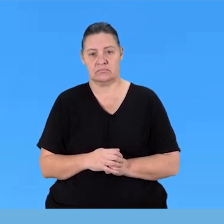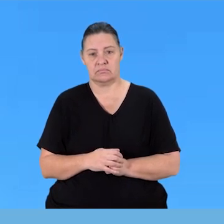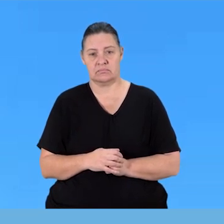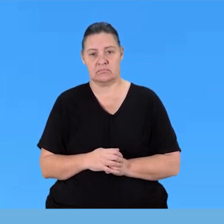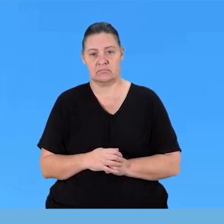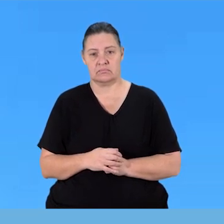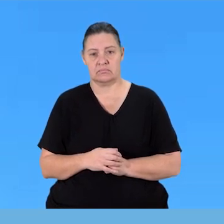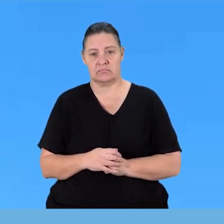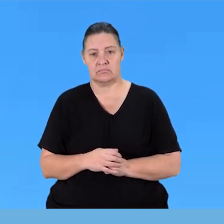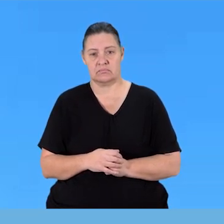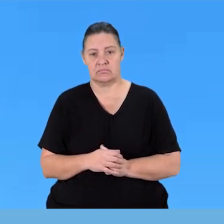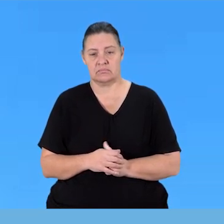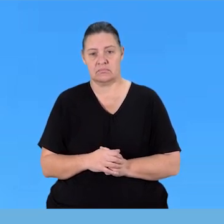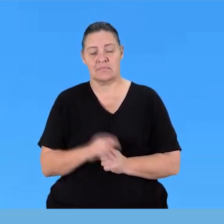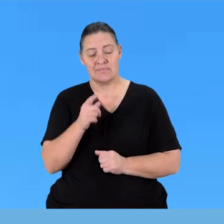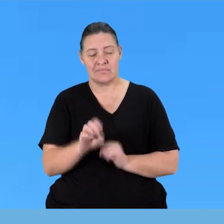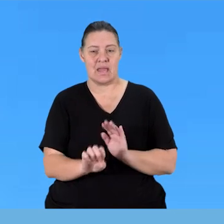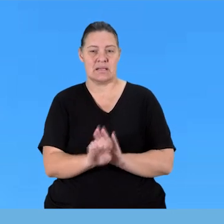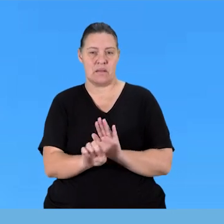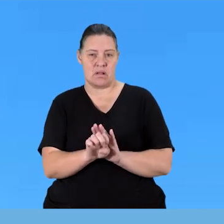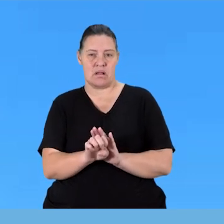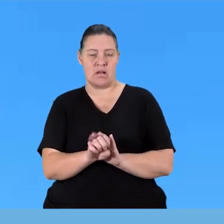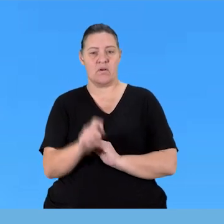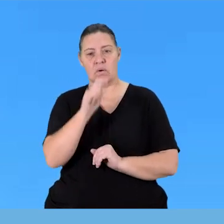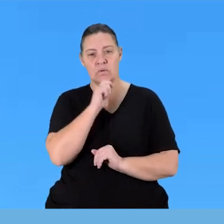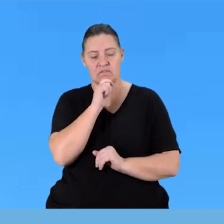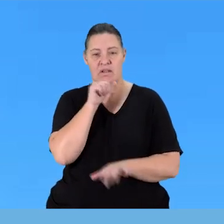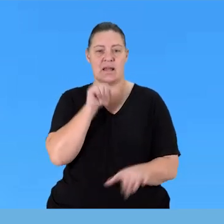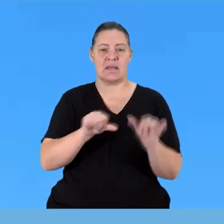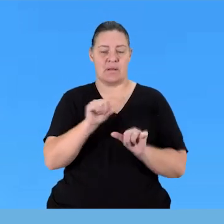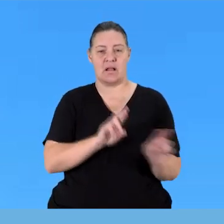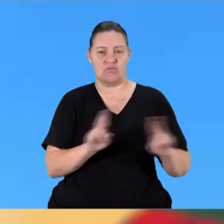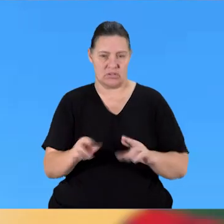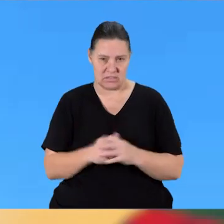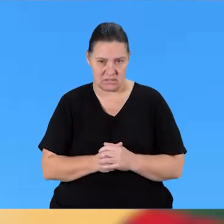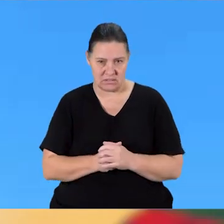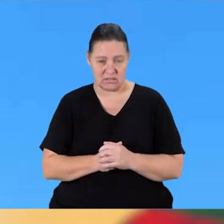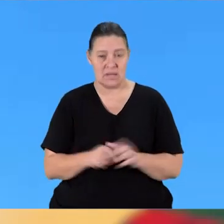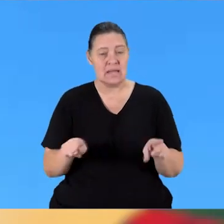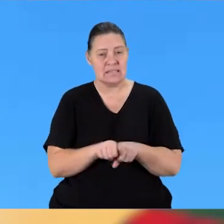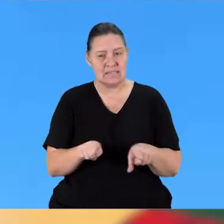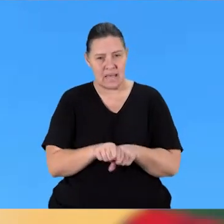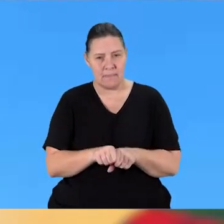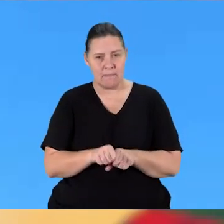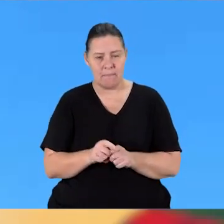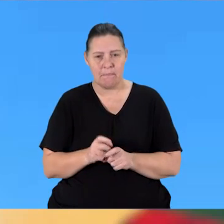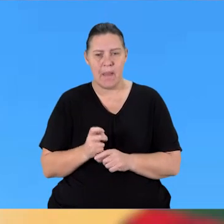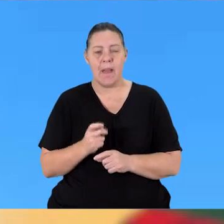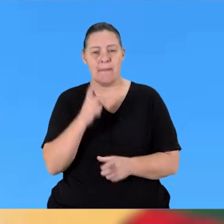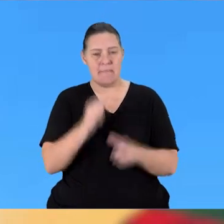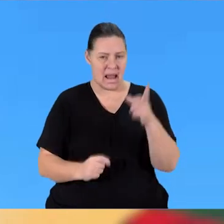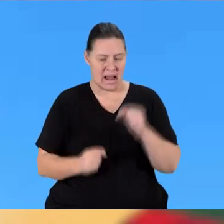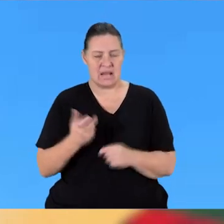So fermentation is an example of a useful chemical reaction. And also the souring of milk is also part